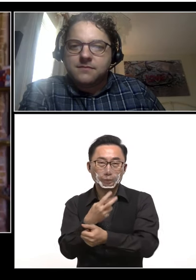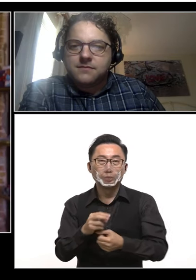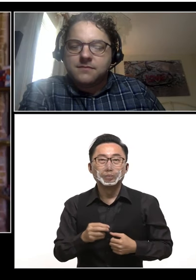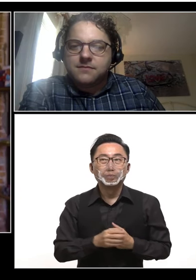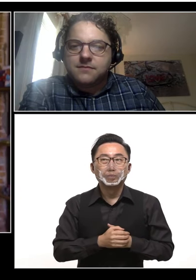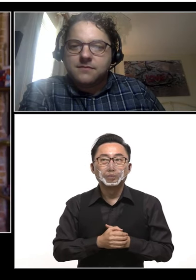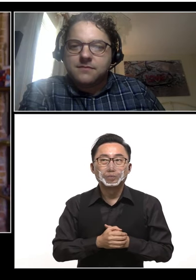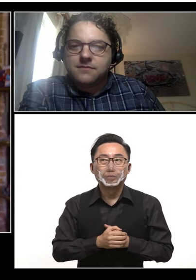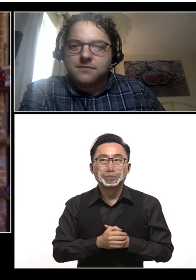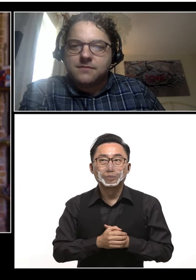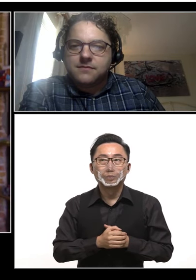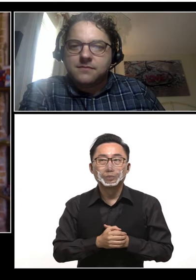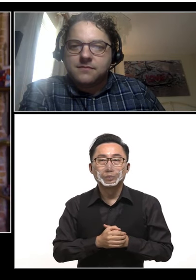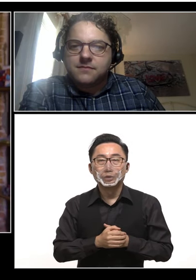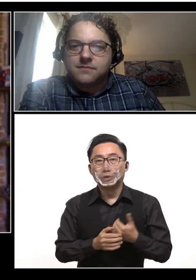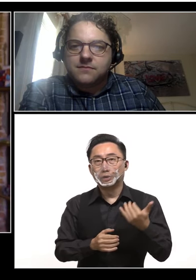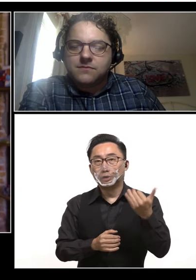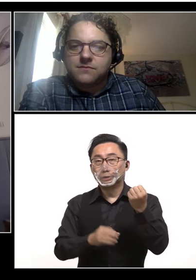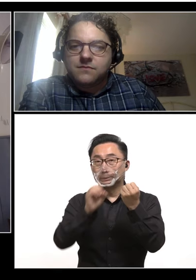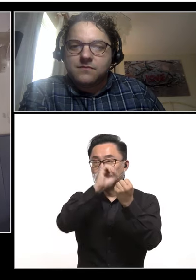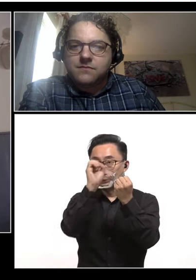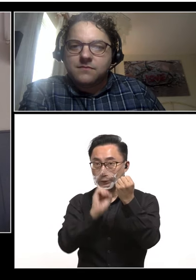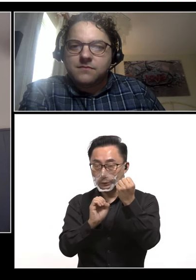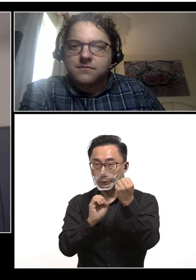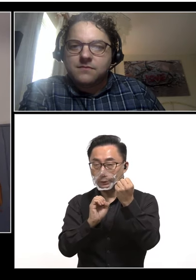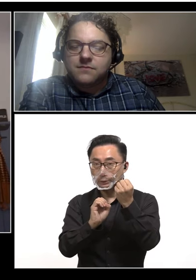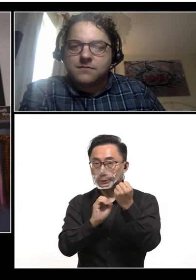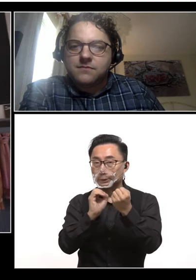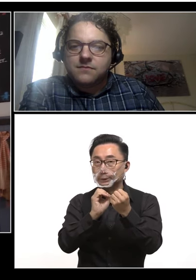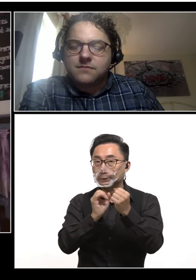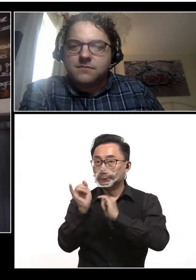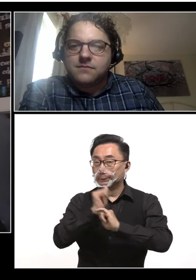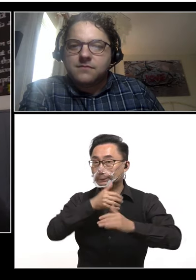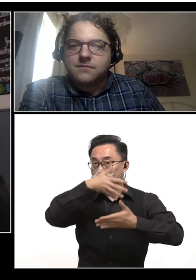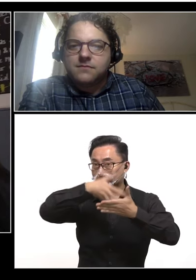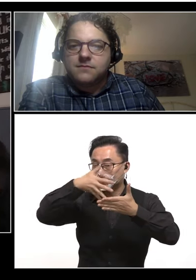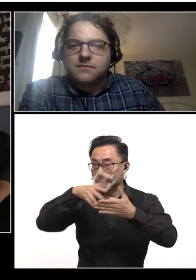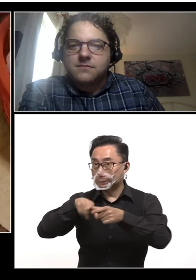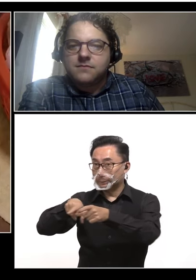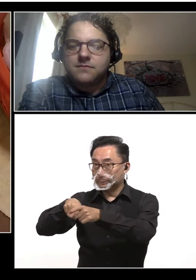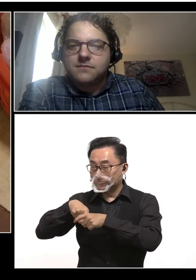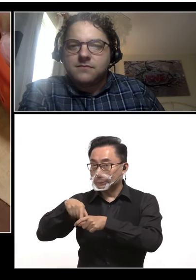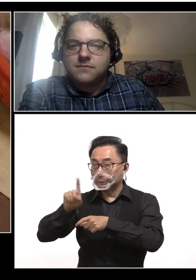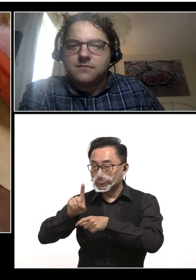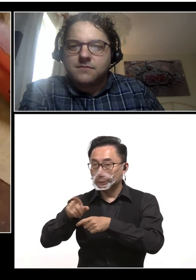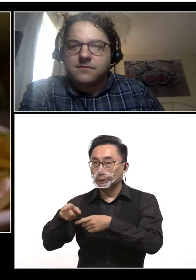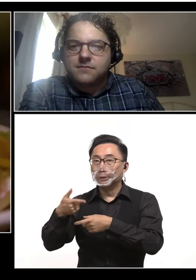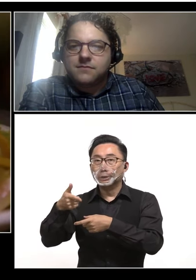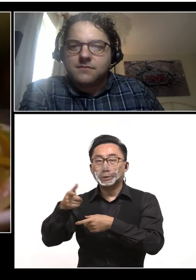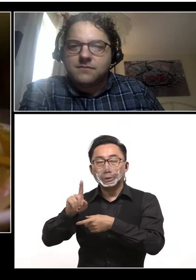Over 60% of the income for Epic Art comes from our social enterprise.